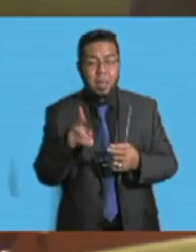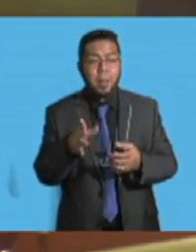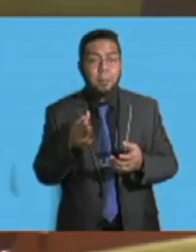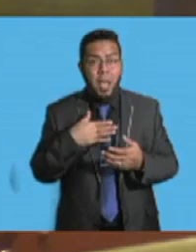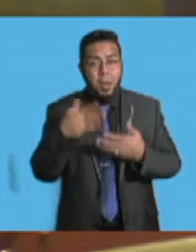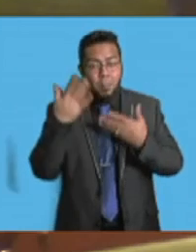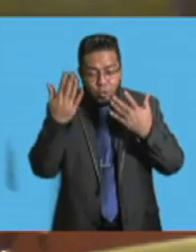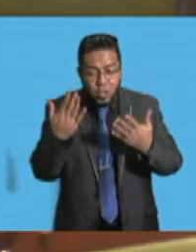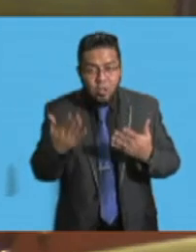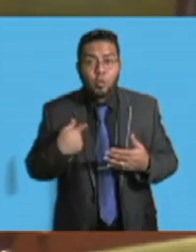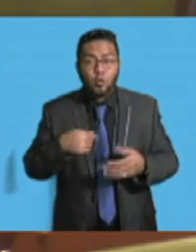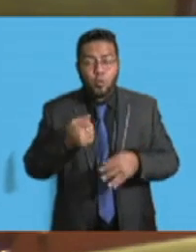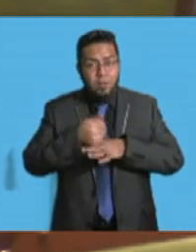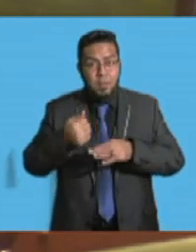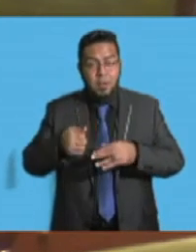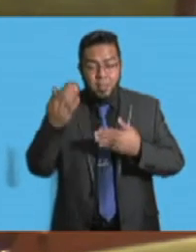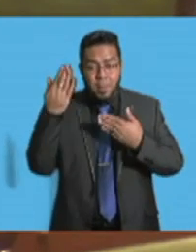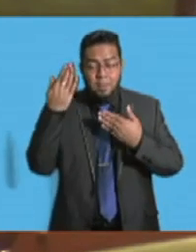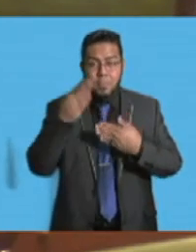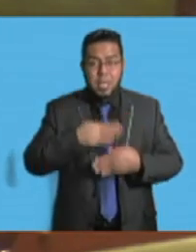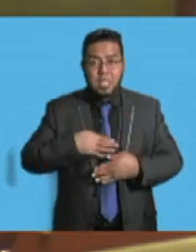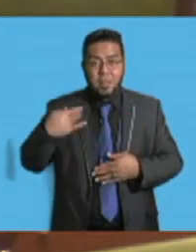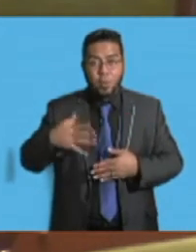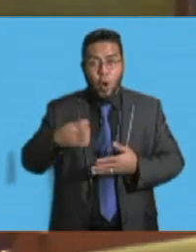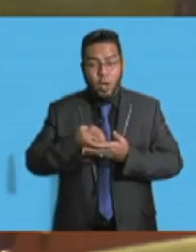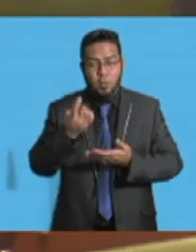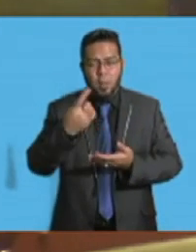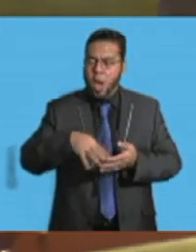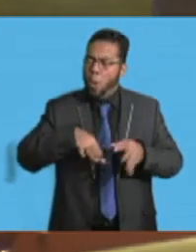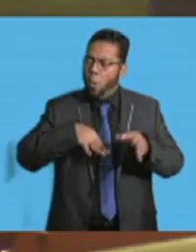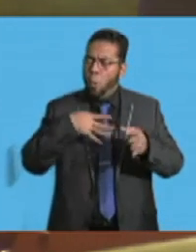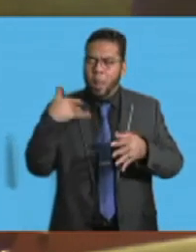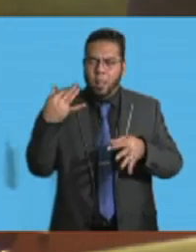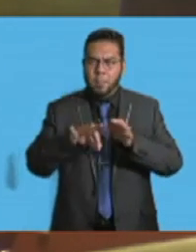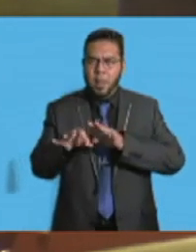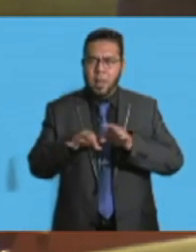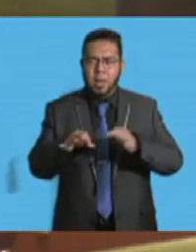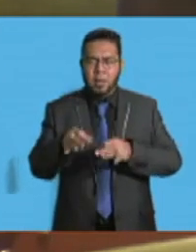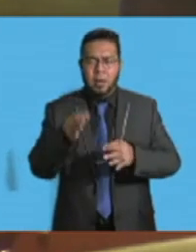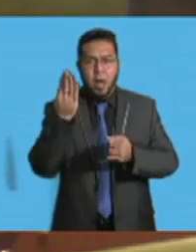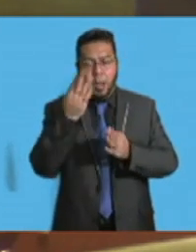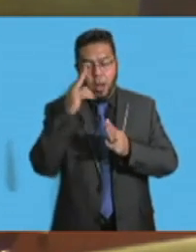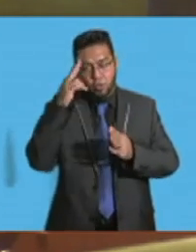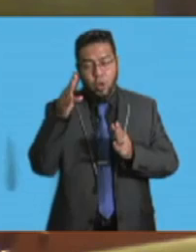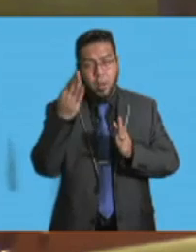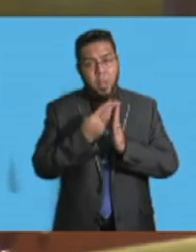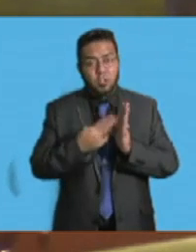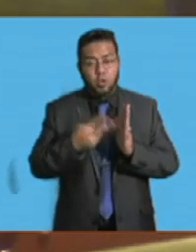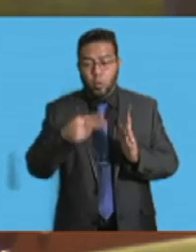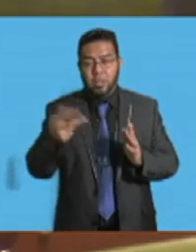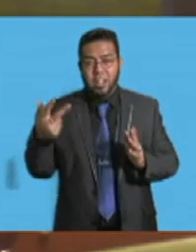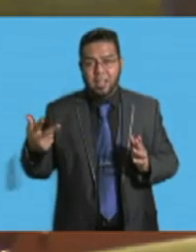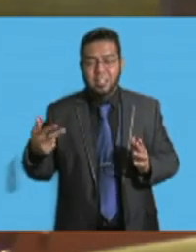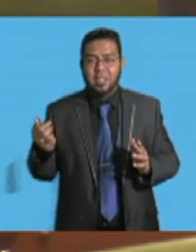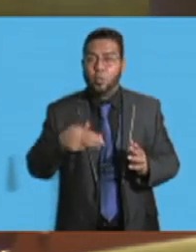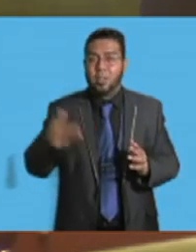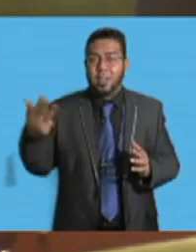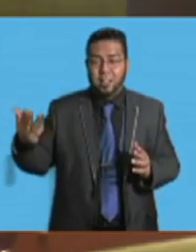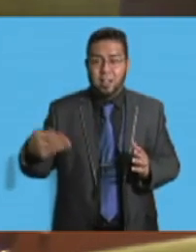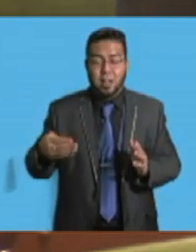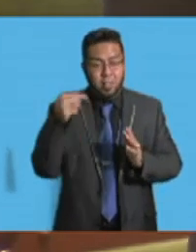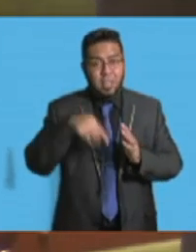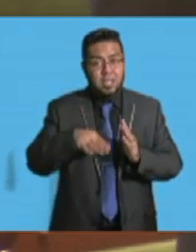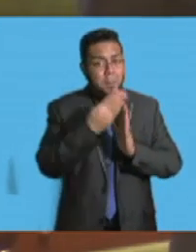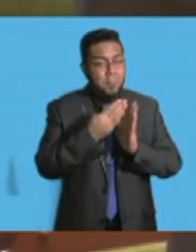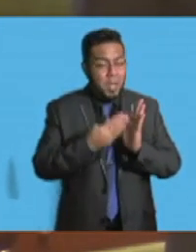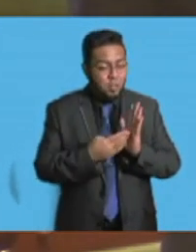government and the Minister for Economy for presenting to Fijians a well-planned national budget for the 2018-2019 financial year. This budget